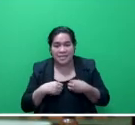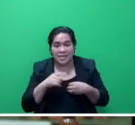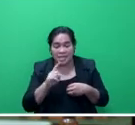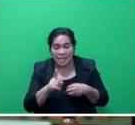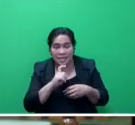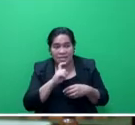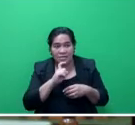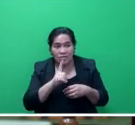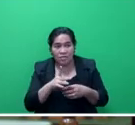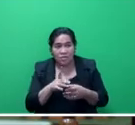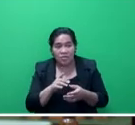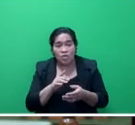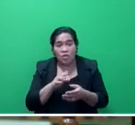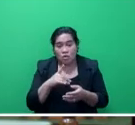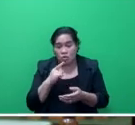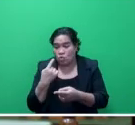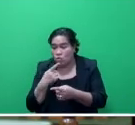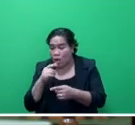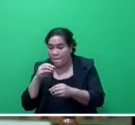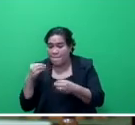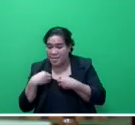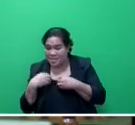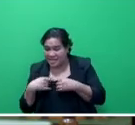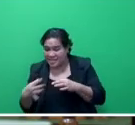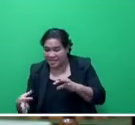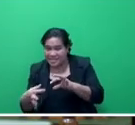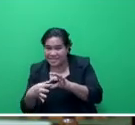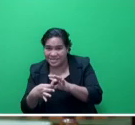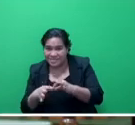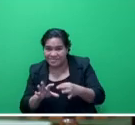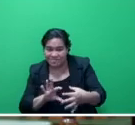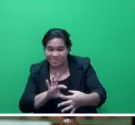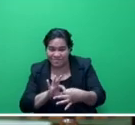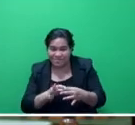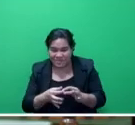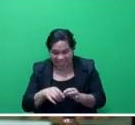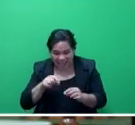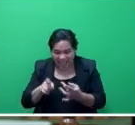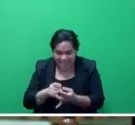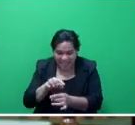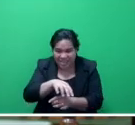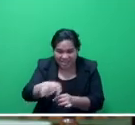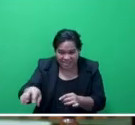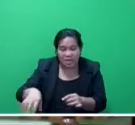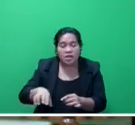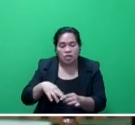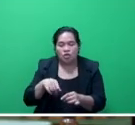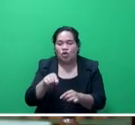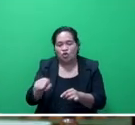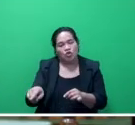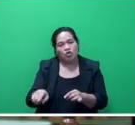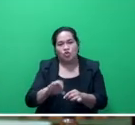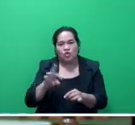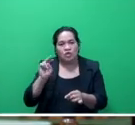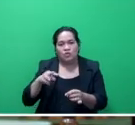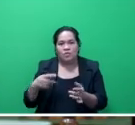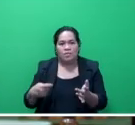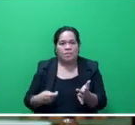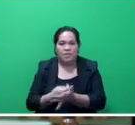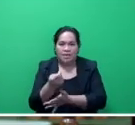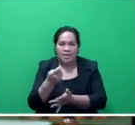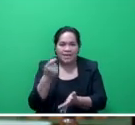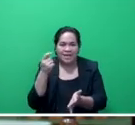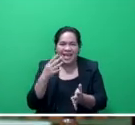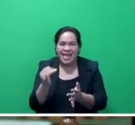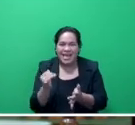tiles and selling to ICT or BPO operators, the sale proceeds will also be exempt from income taxes. This more attractive